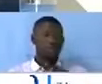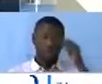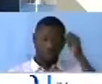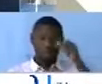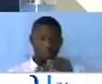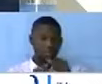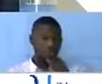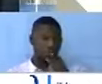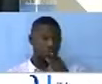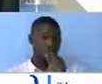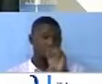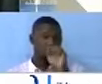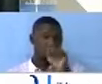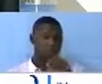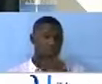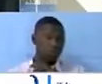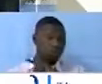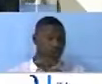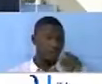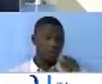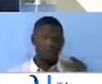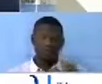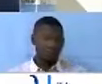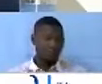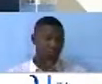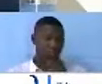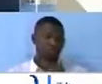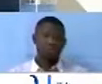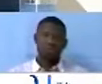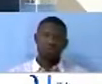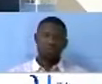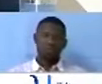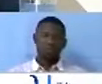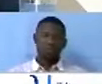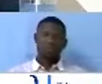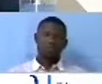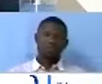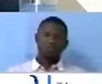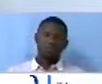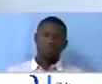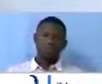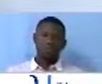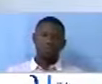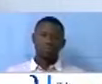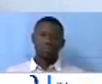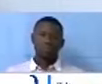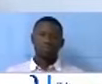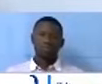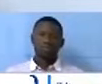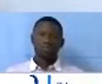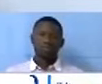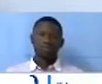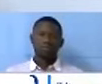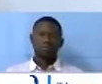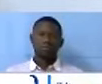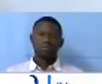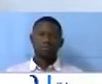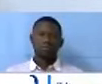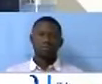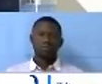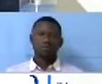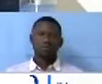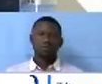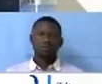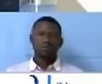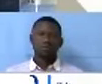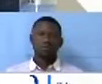day fatale ko meñ la. I said they certainly recall you. Ñom fatale ko meñ la. And there is something